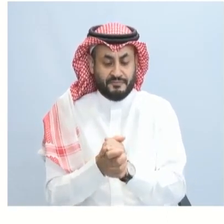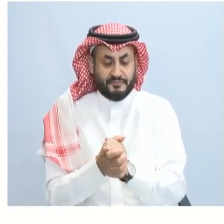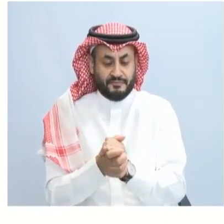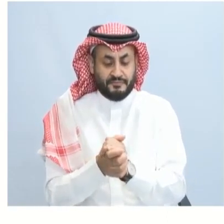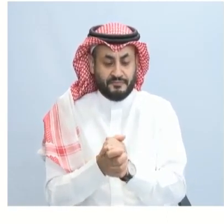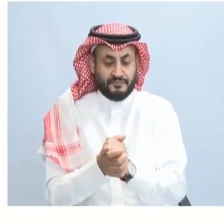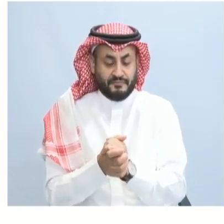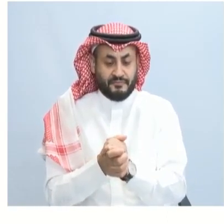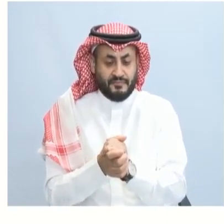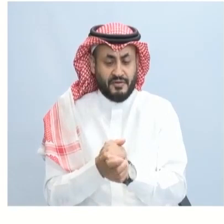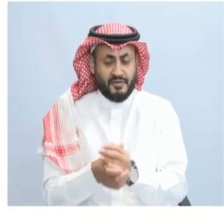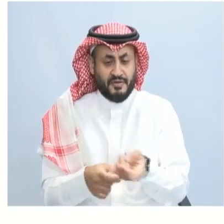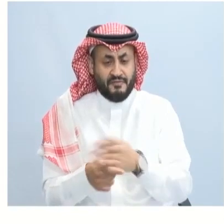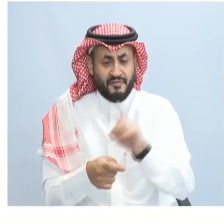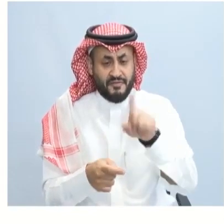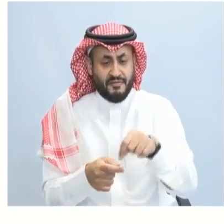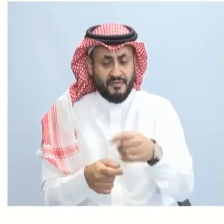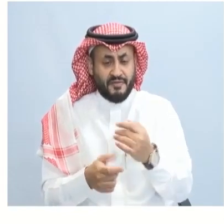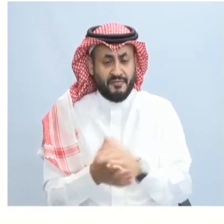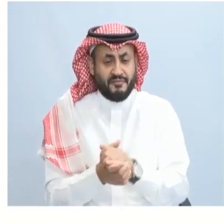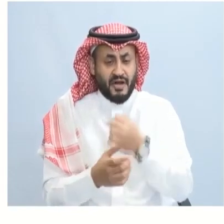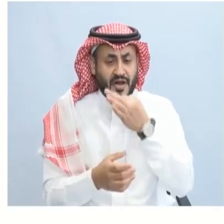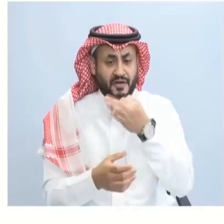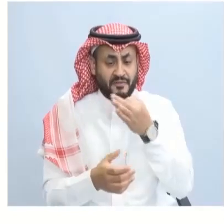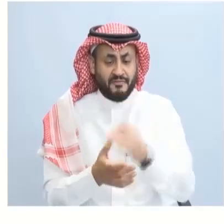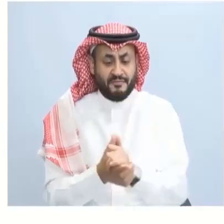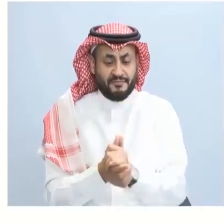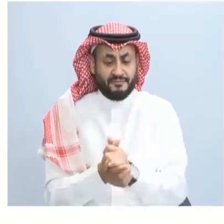them in your everyday language.